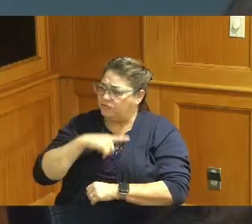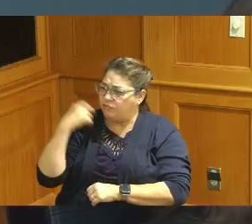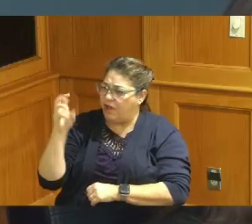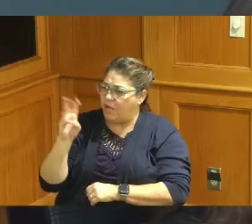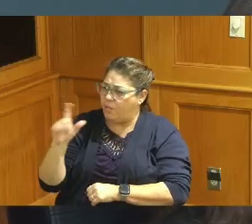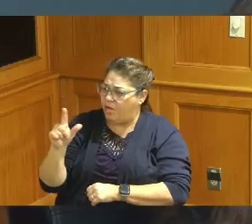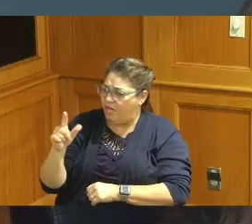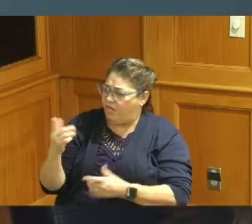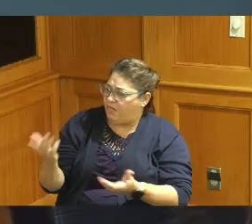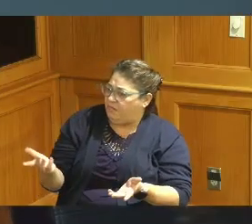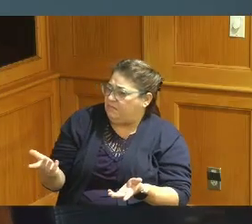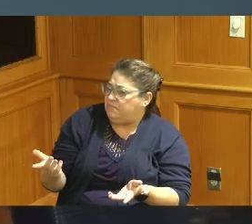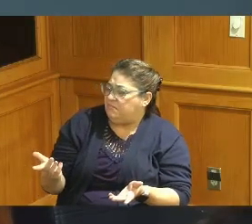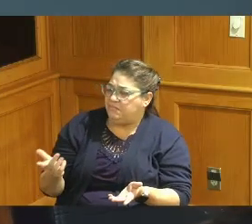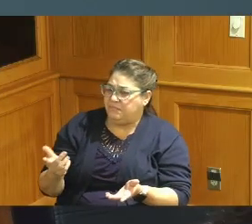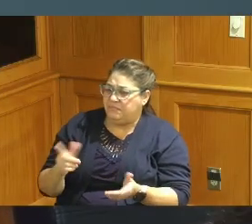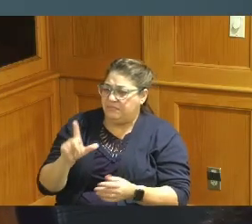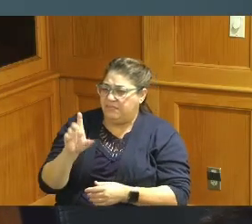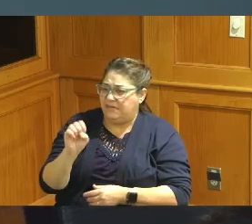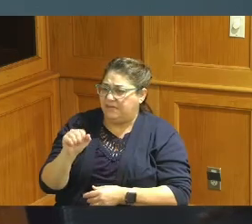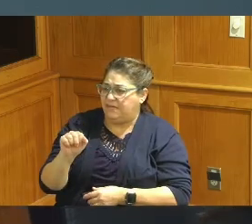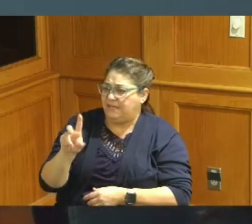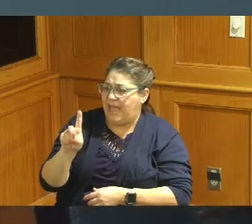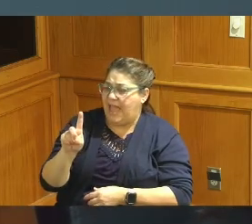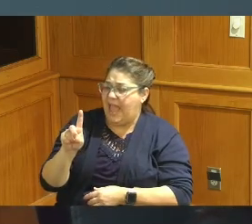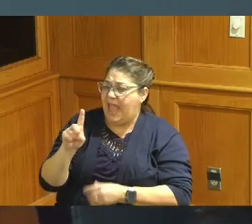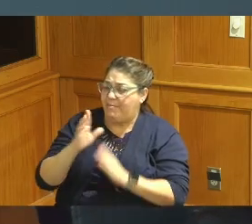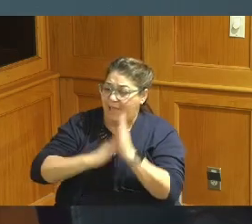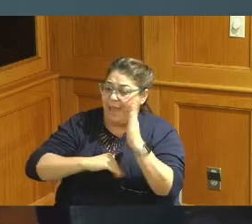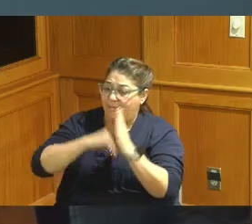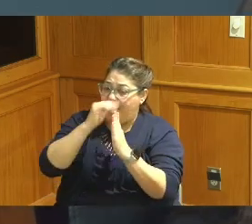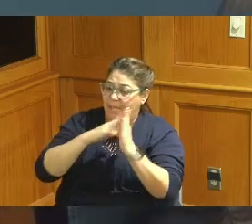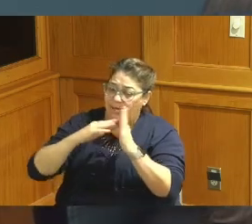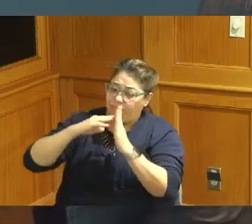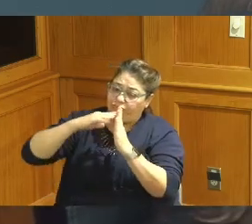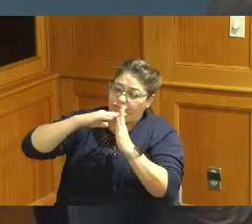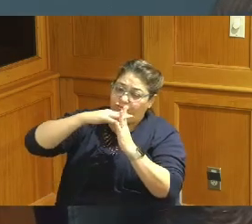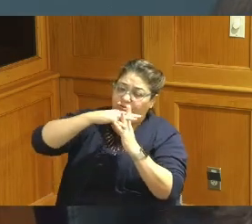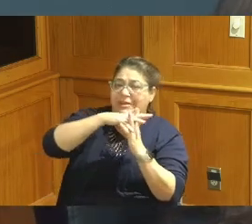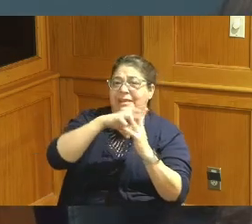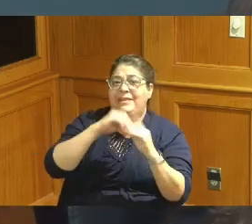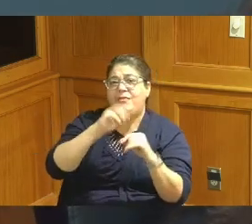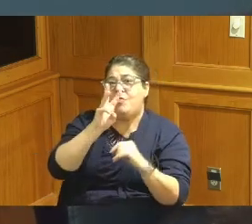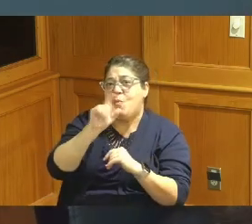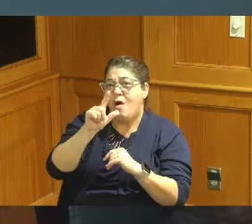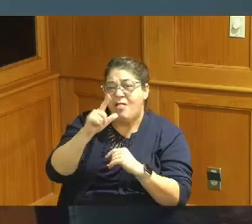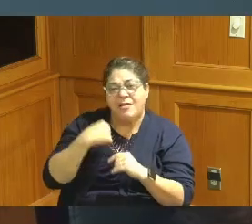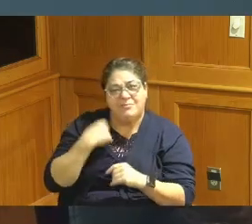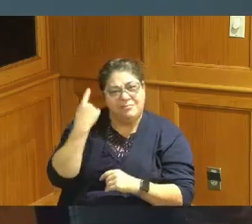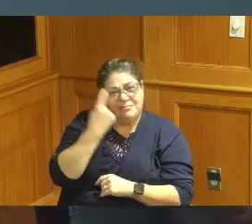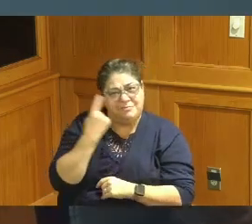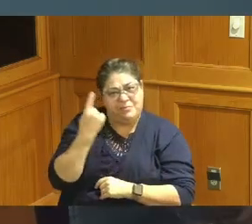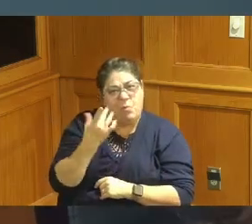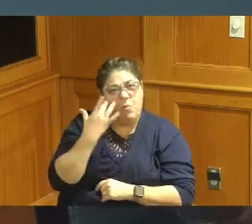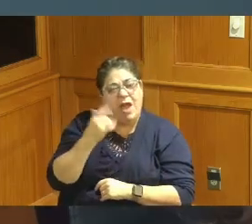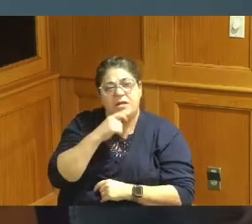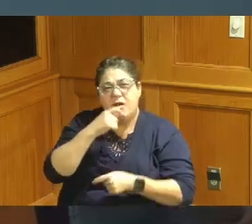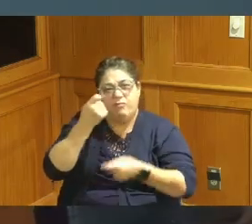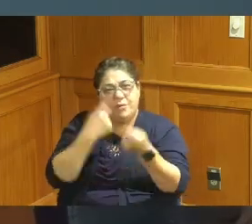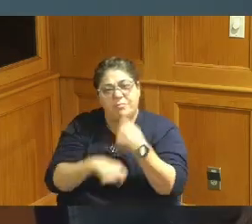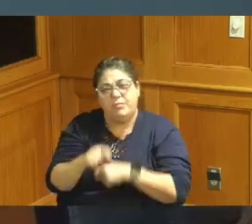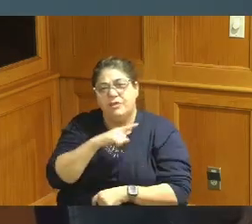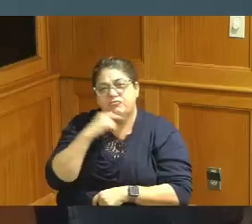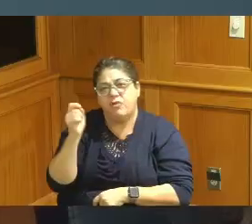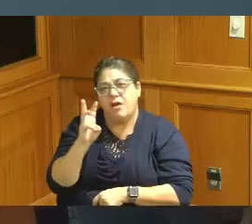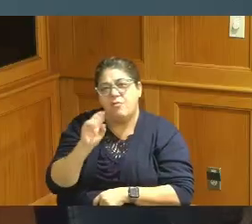shouldn't do that. That with lead, it might be in the walls, and I was wondering why there was no drywall